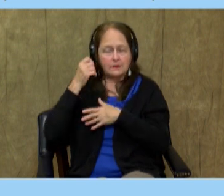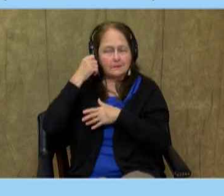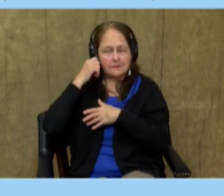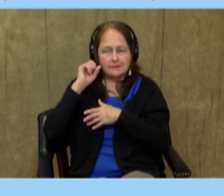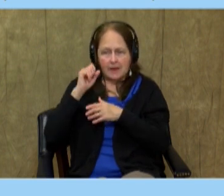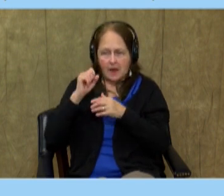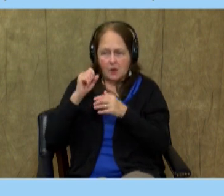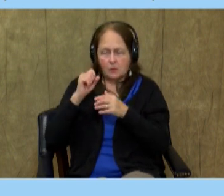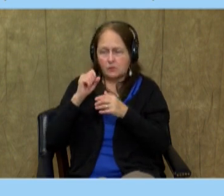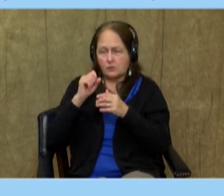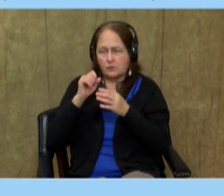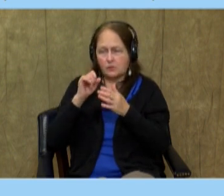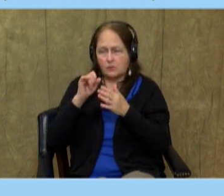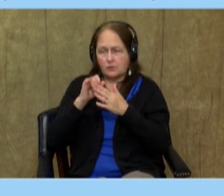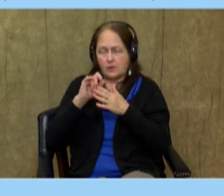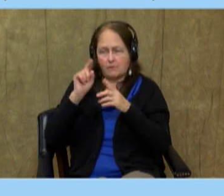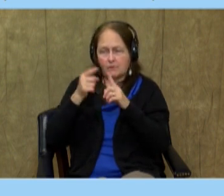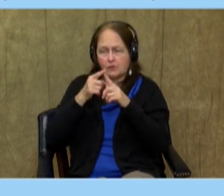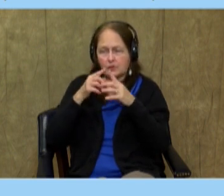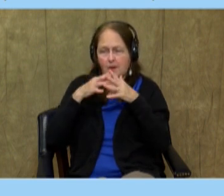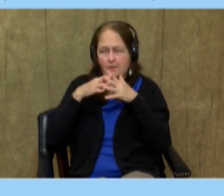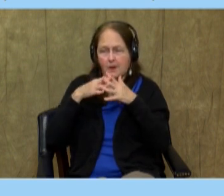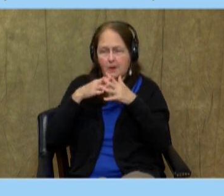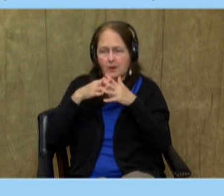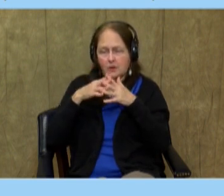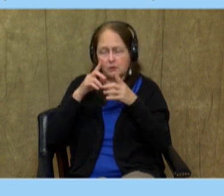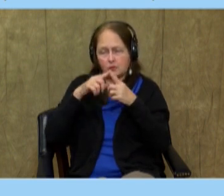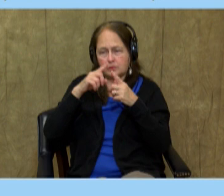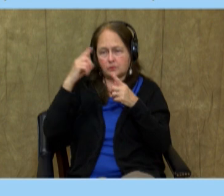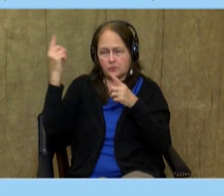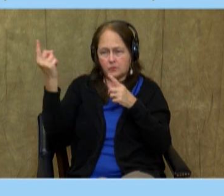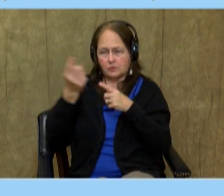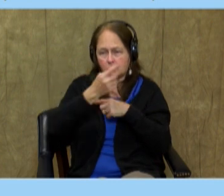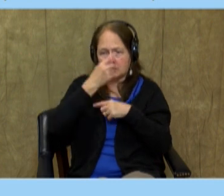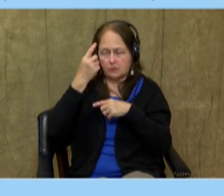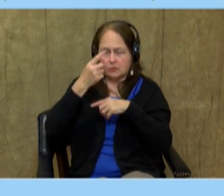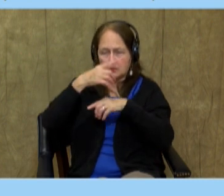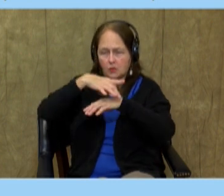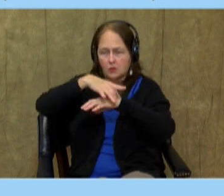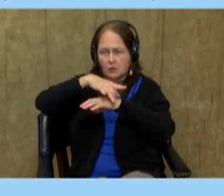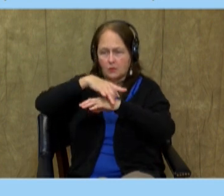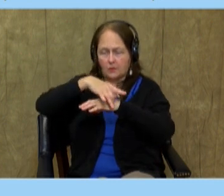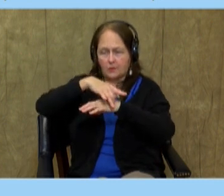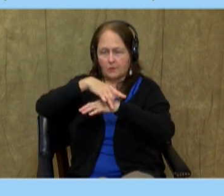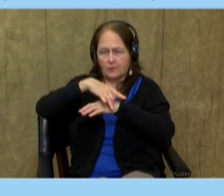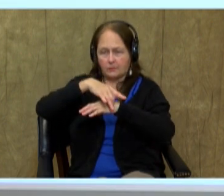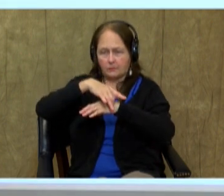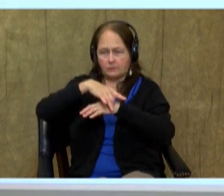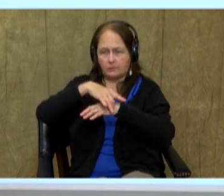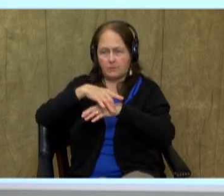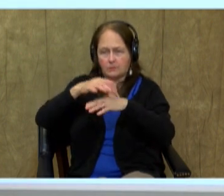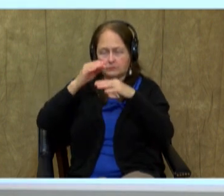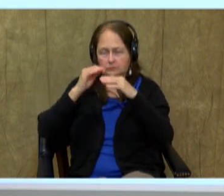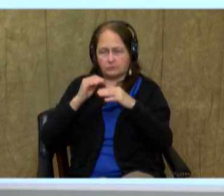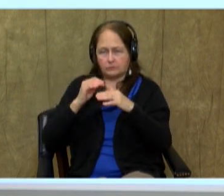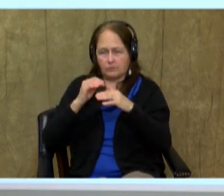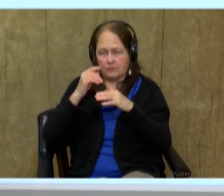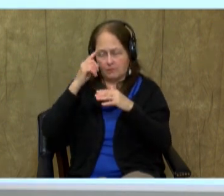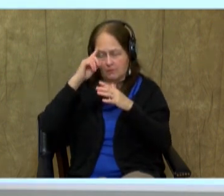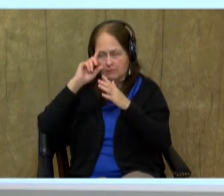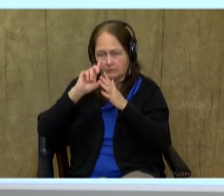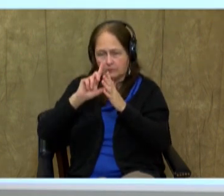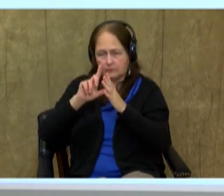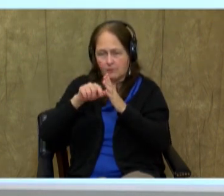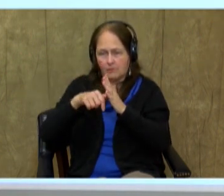test pilot, and get this, an aquanaut. He left being an astronaut, took a little sabbatical to go be an aquanaut for quite some